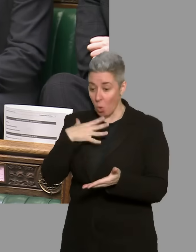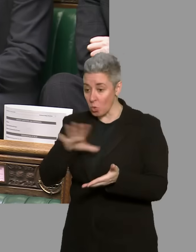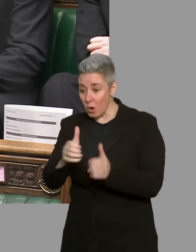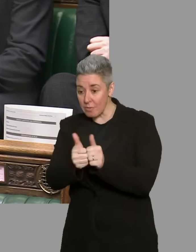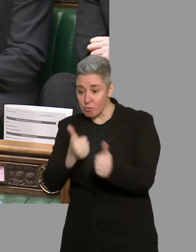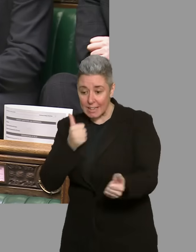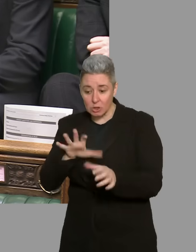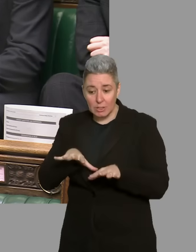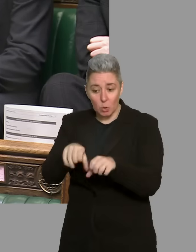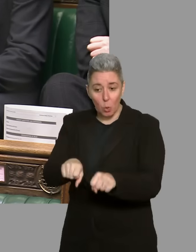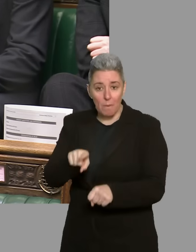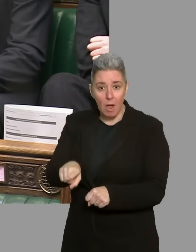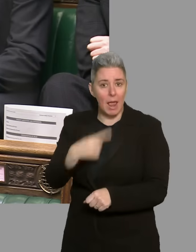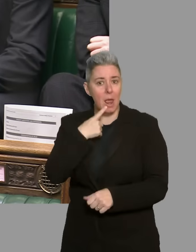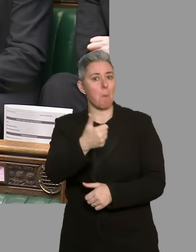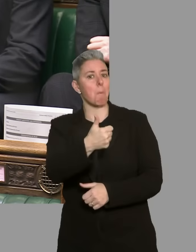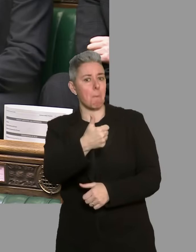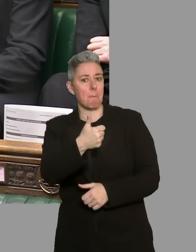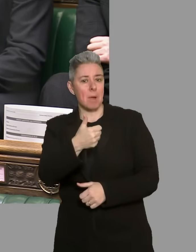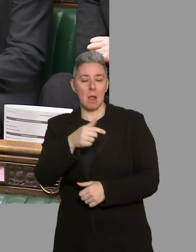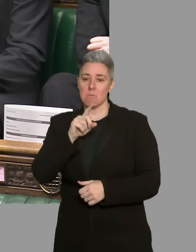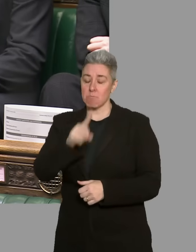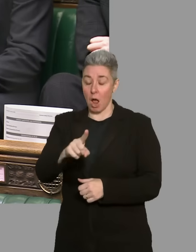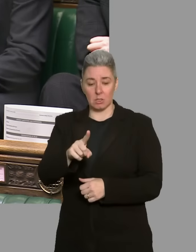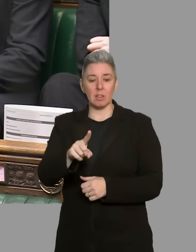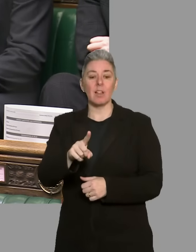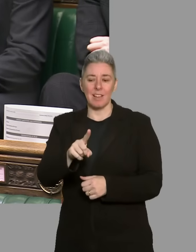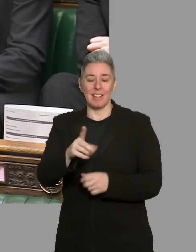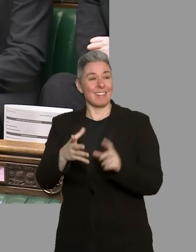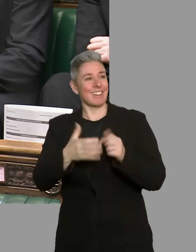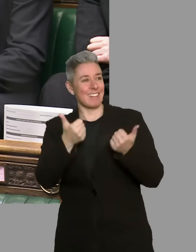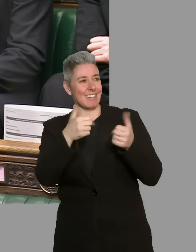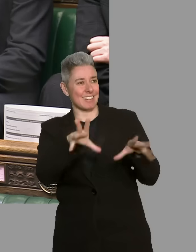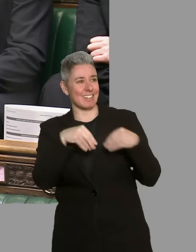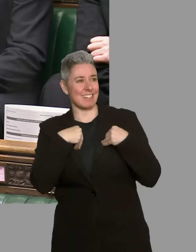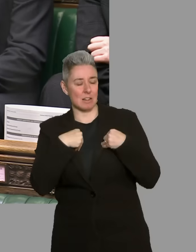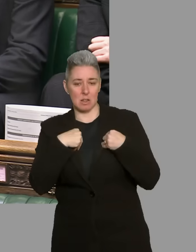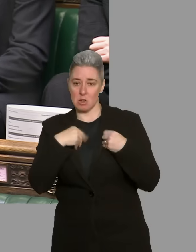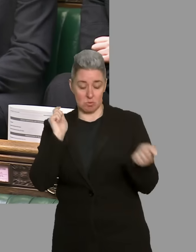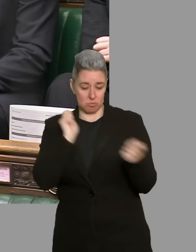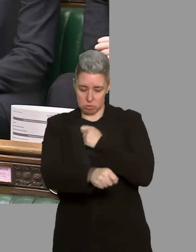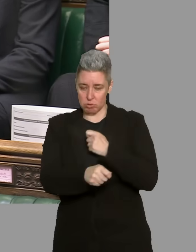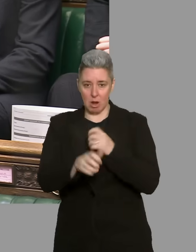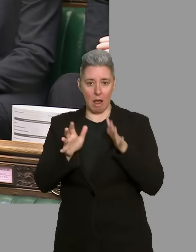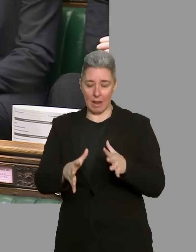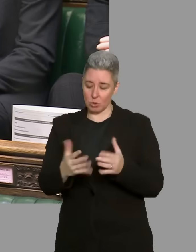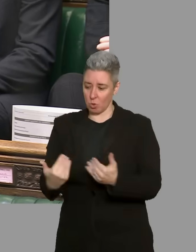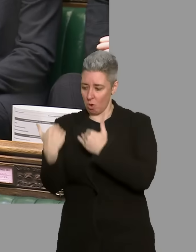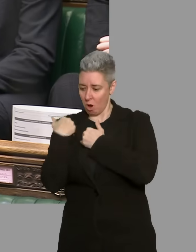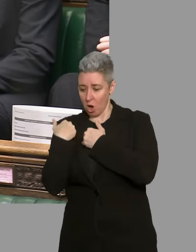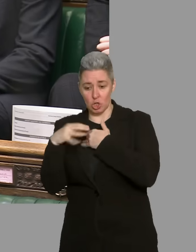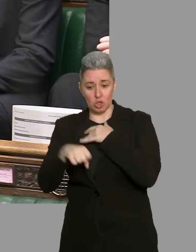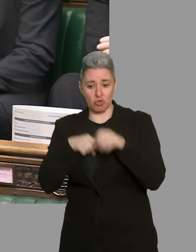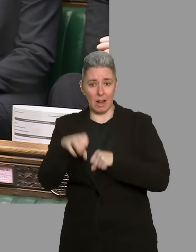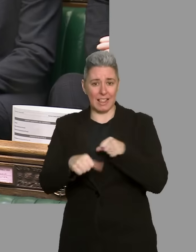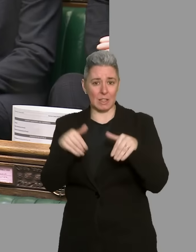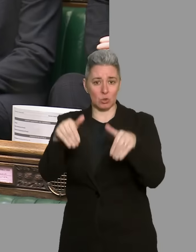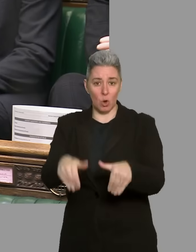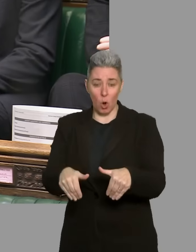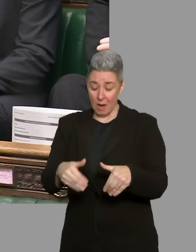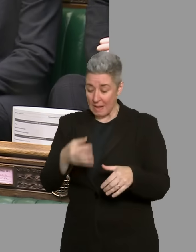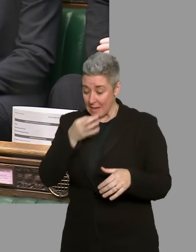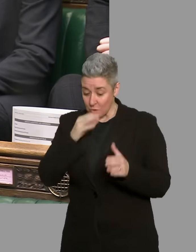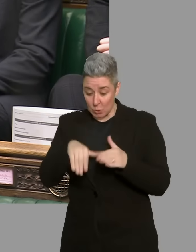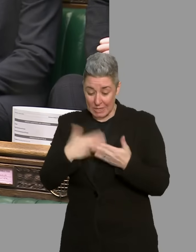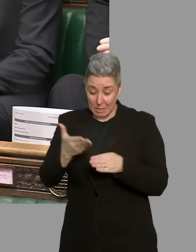a struggling store. And just days before he was due to open that store, Adrian stepped into a lake and